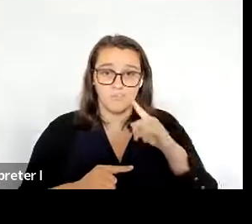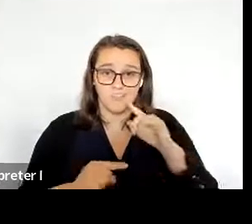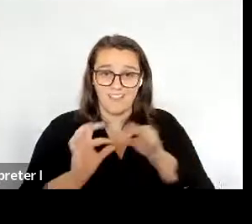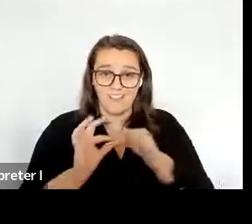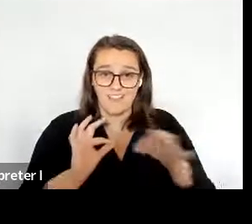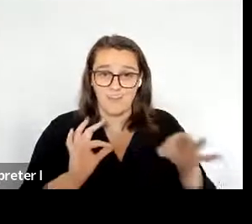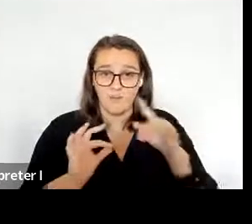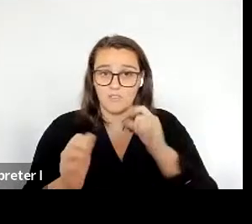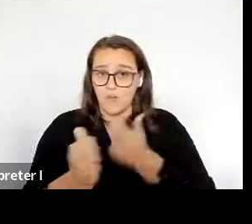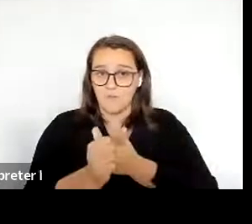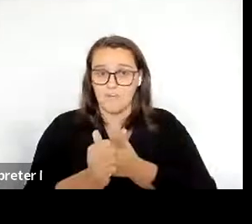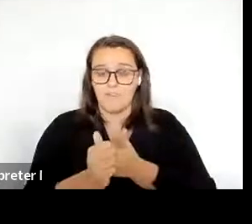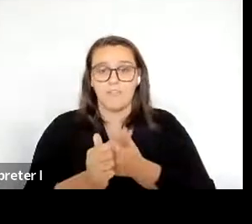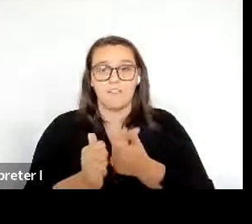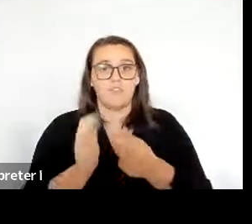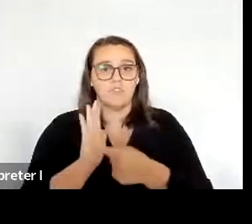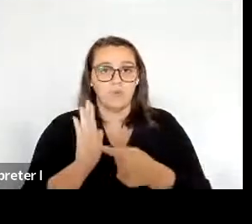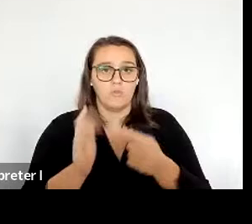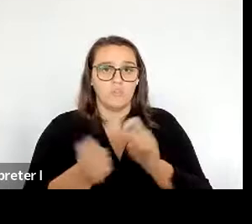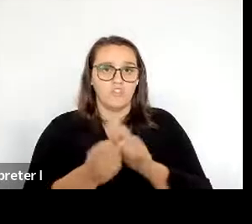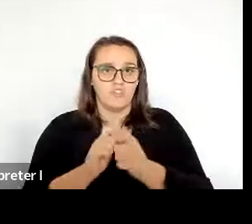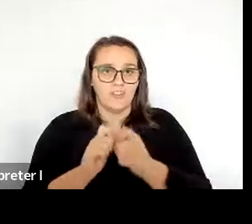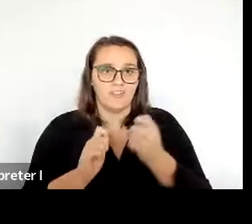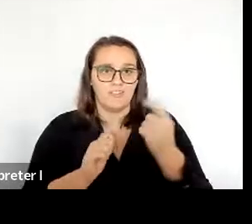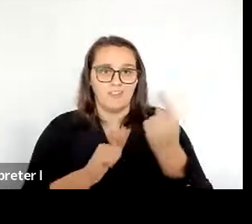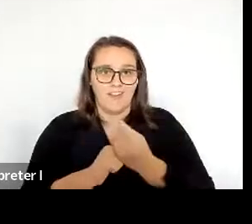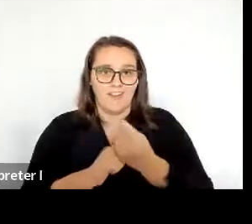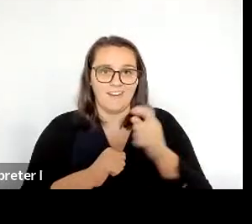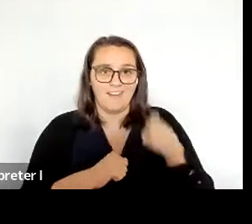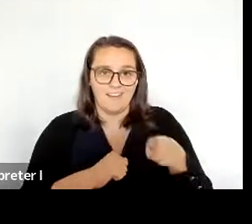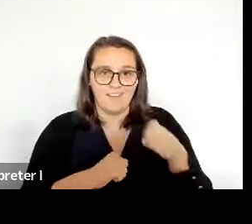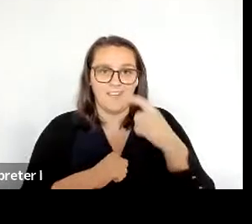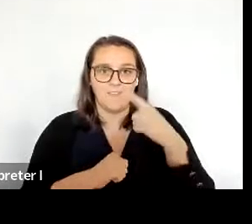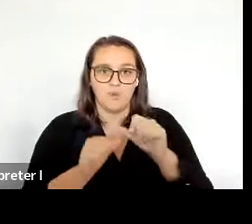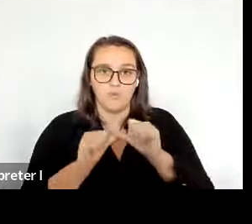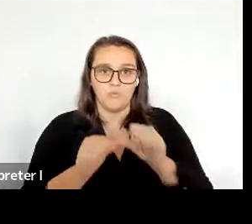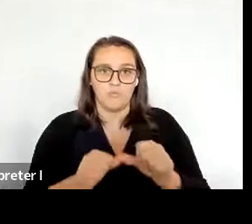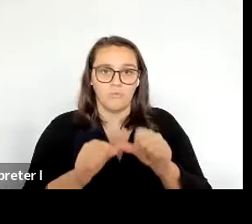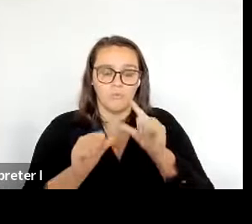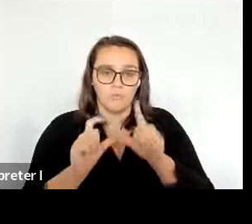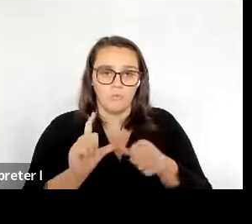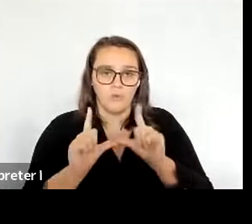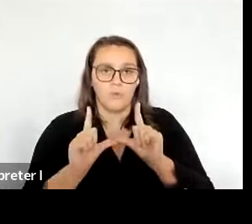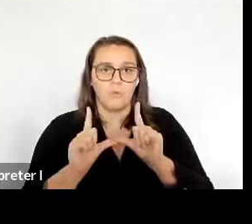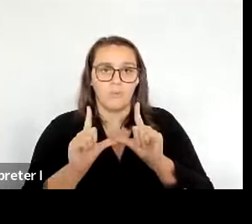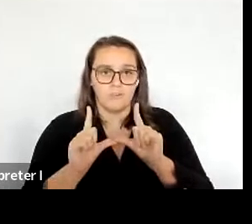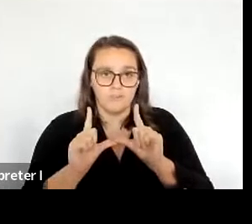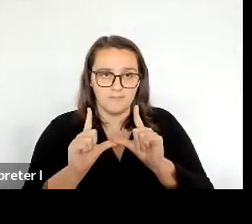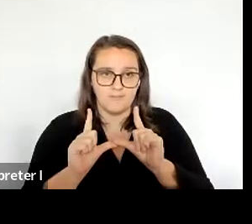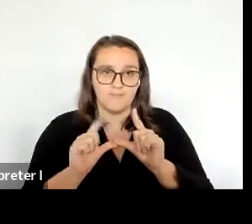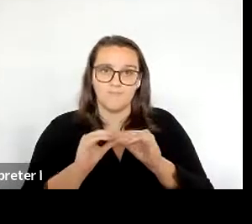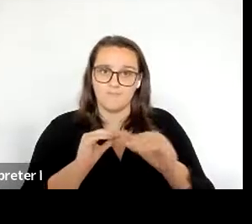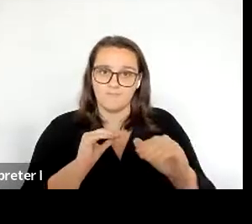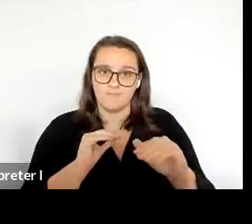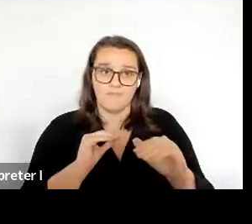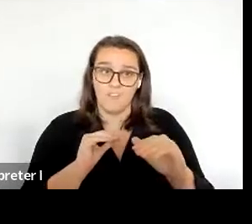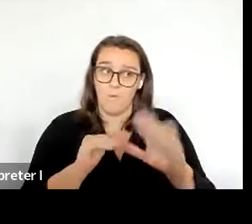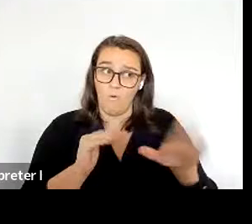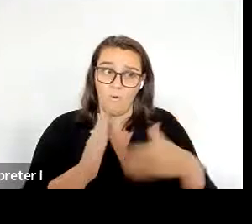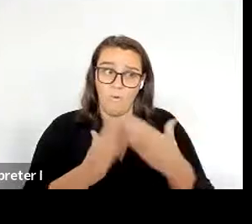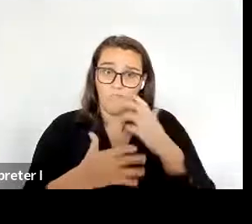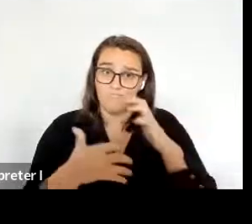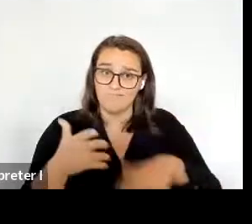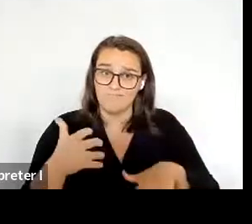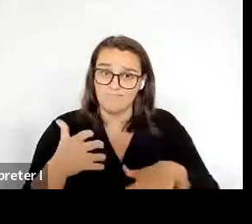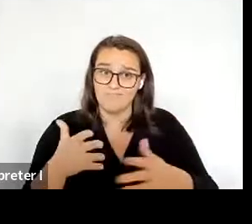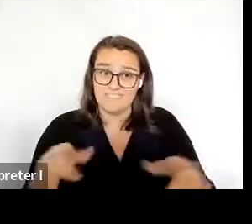to reflect the changed date and need for renewed emergency and temporary. For consistency, the rest of the language is the same as when we passed